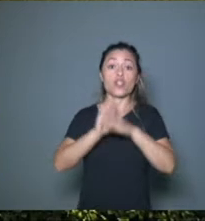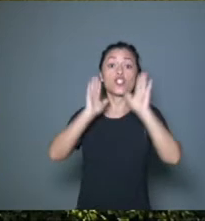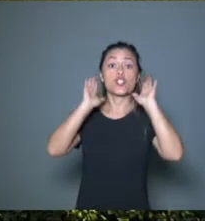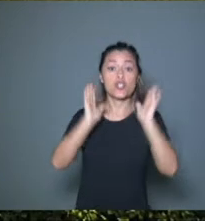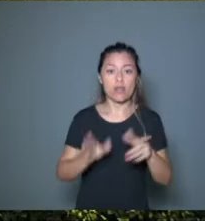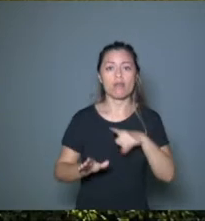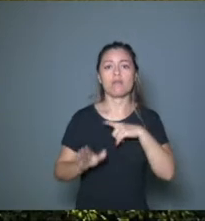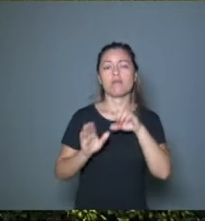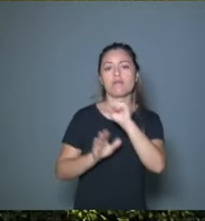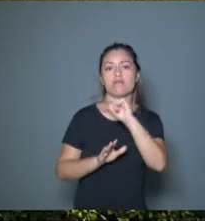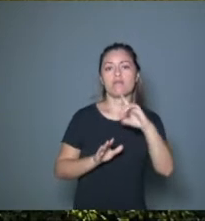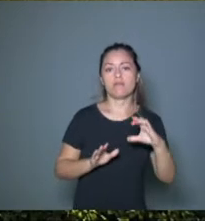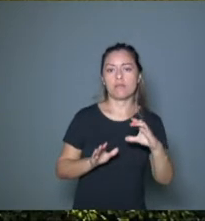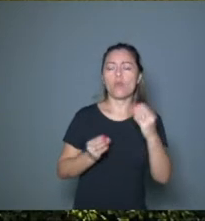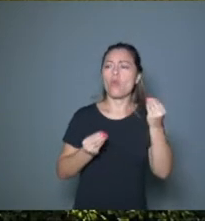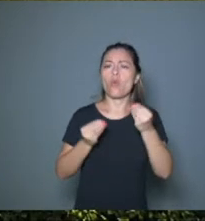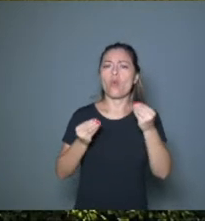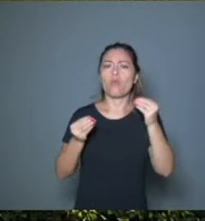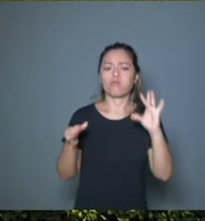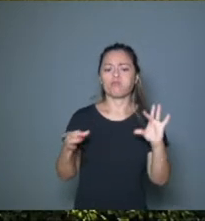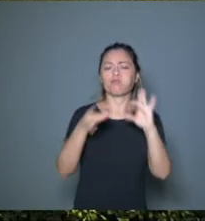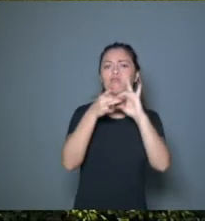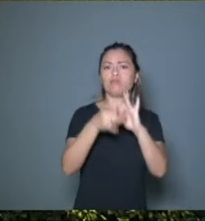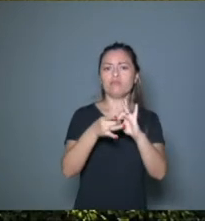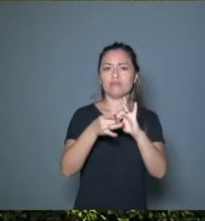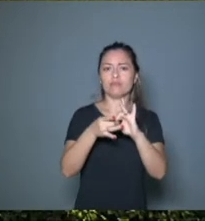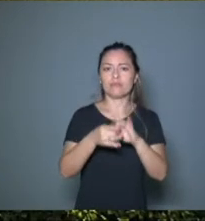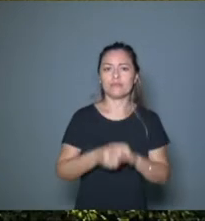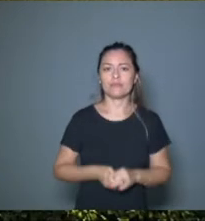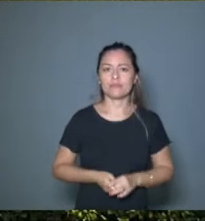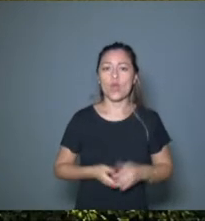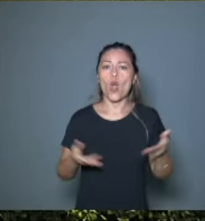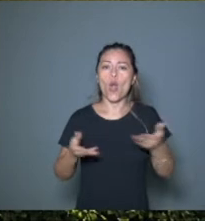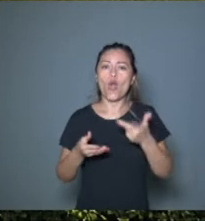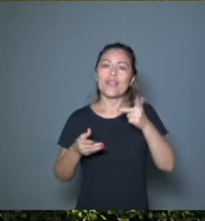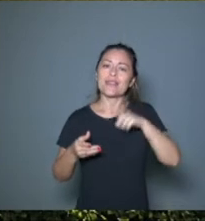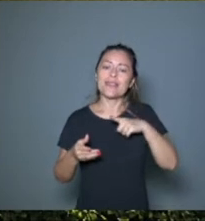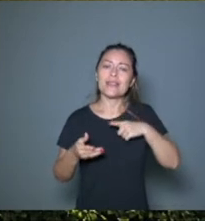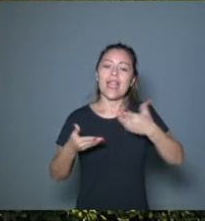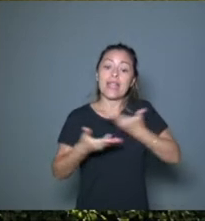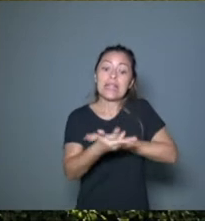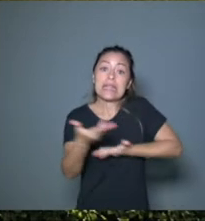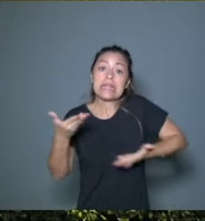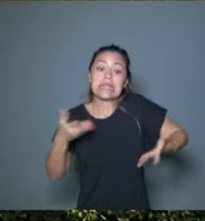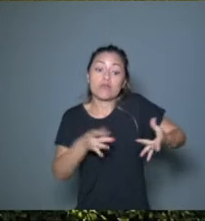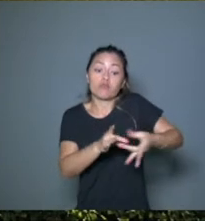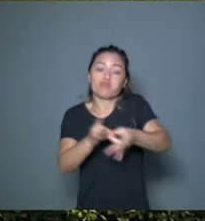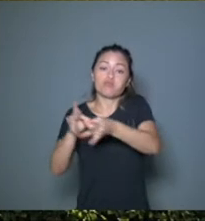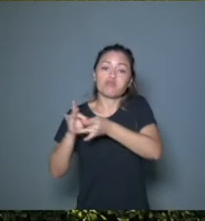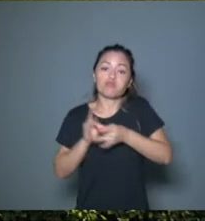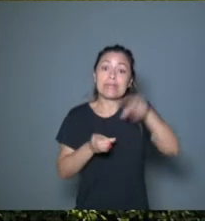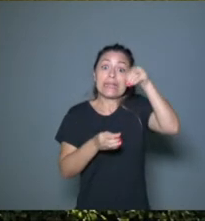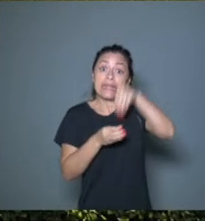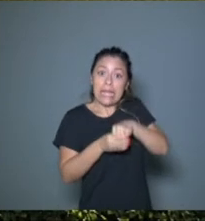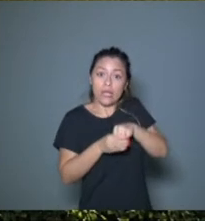other teams and departments in the company. So indeed, today, we have an internal ecosystem